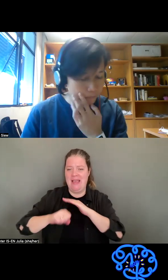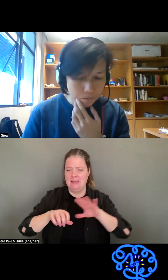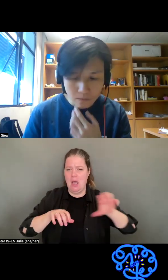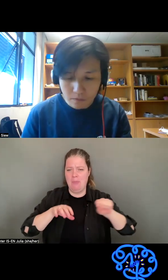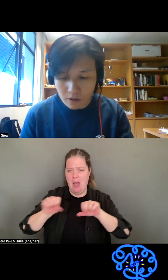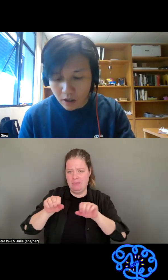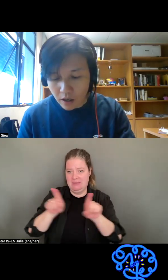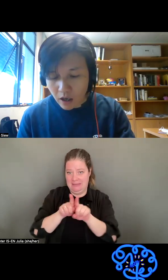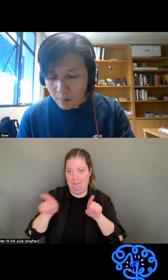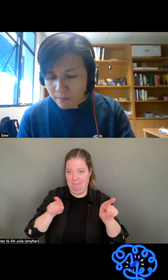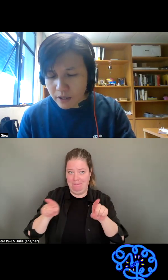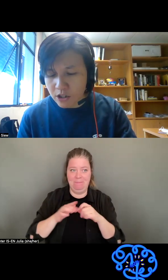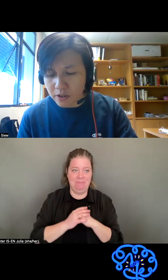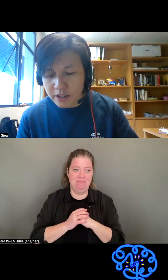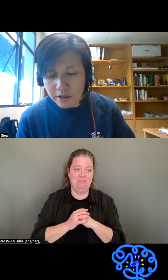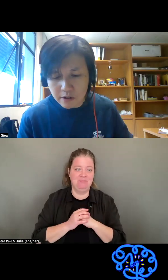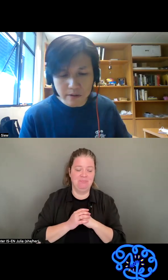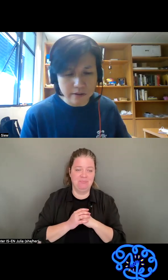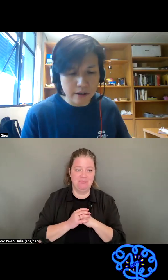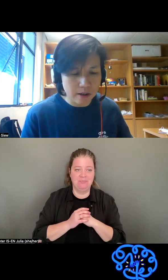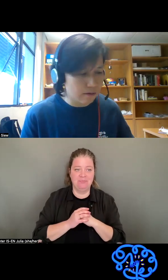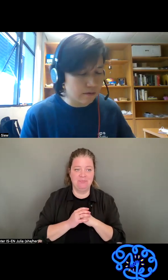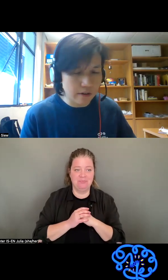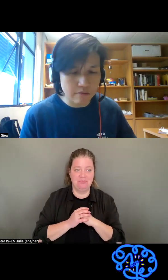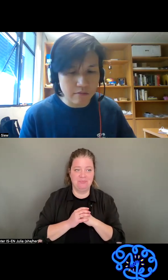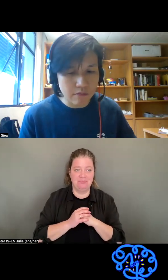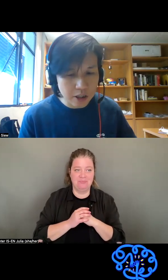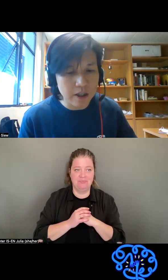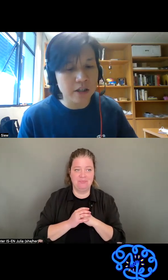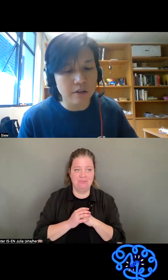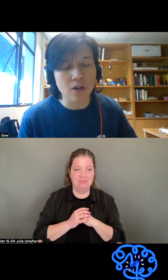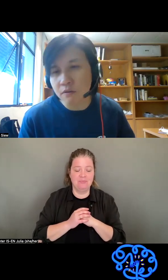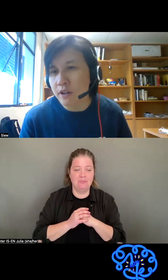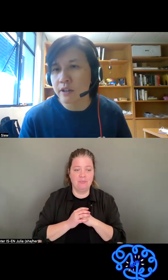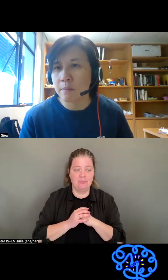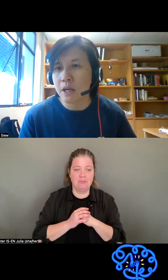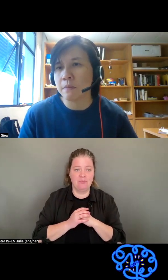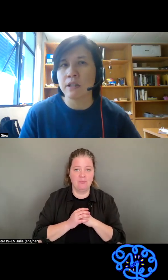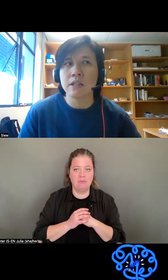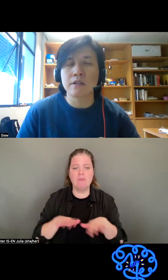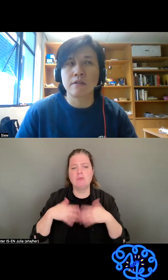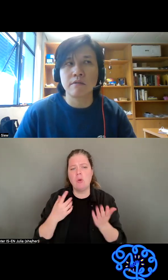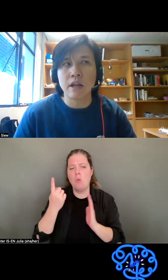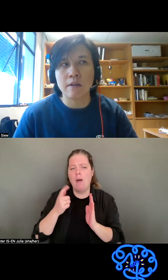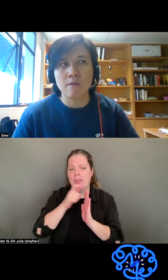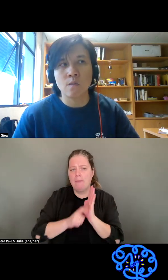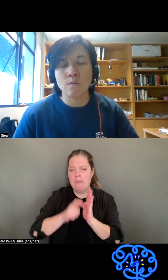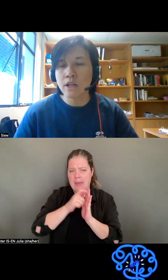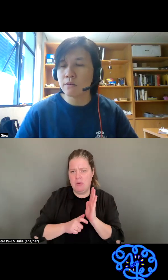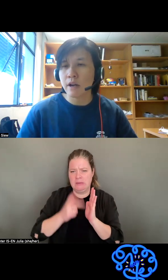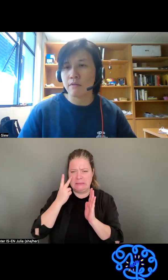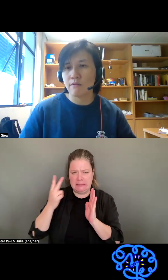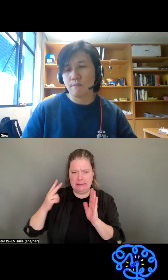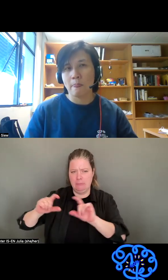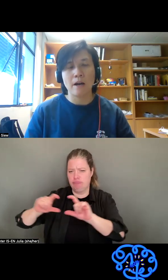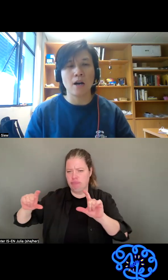recognized. And so the general explanation that was offered in that paper is that when